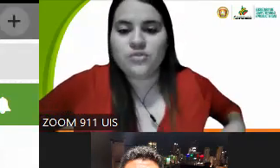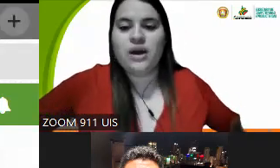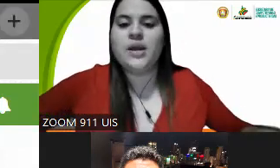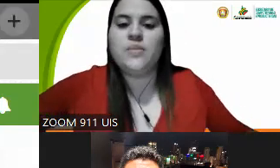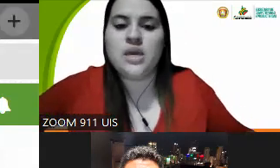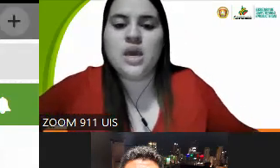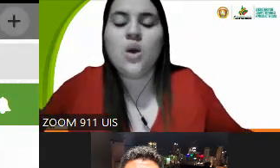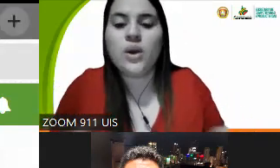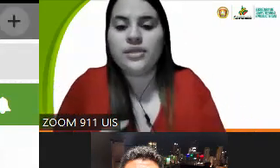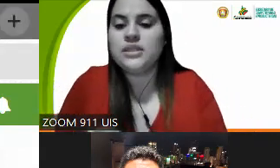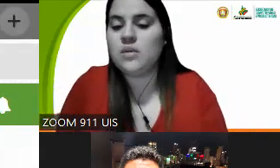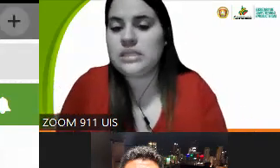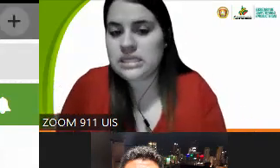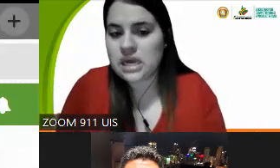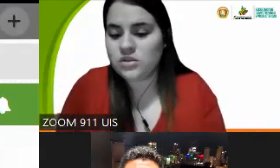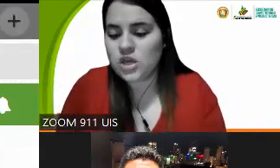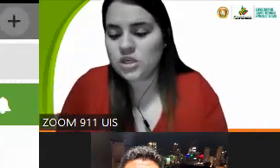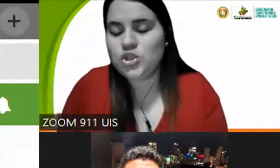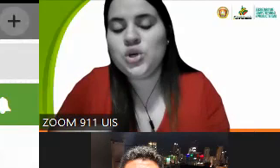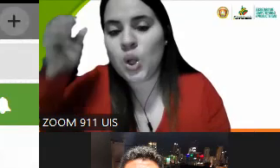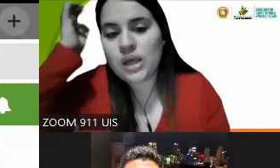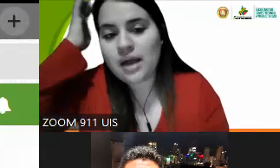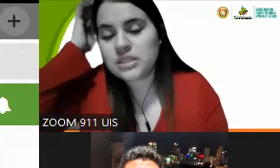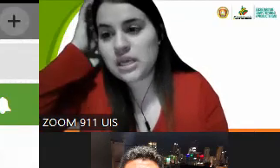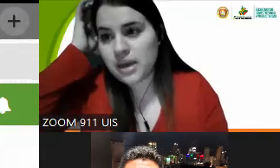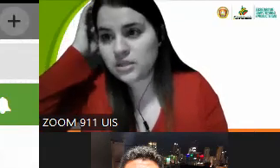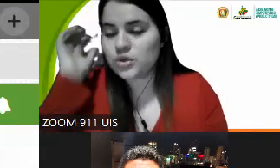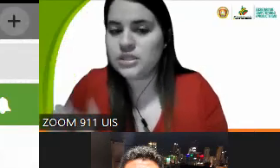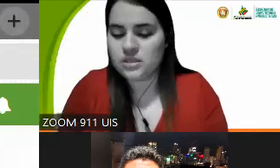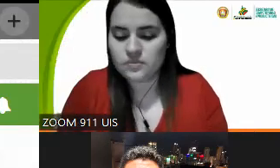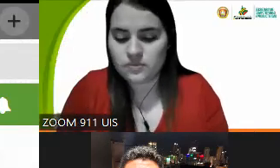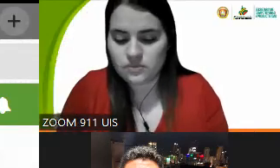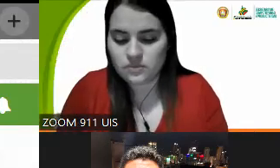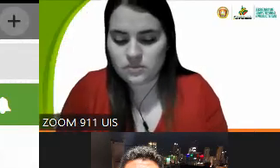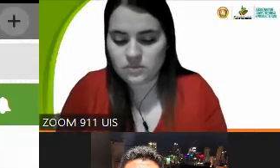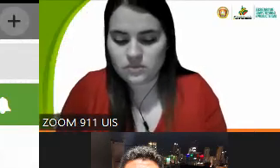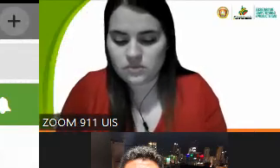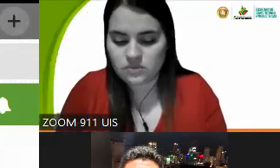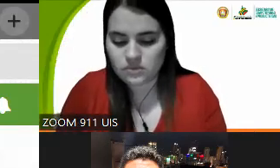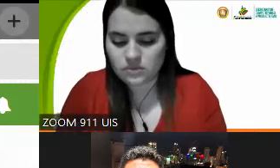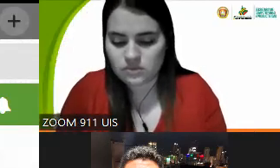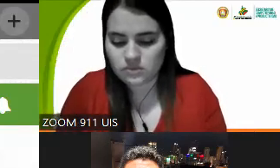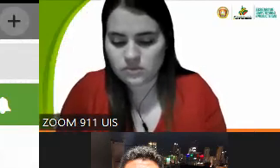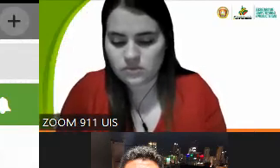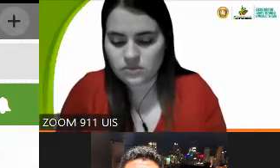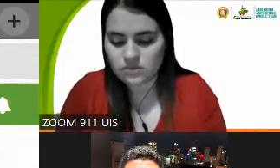you provide me with some details? Do you all have the same answers?